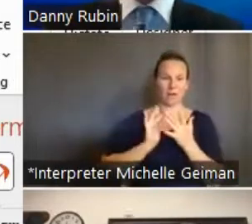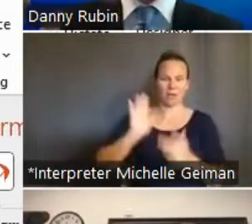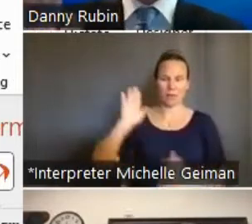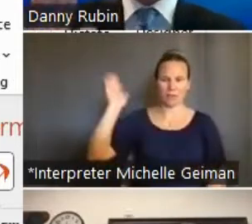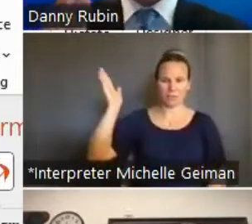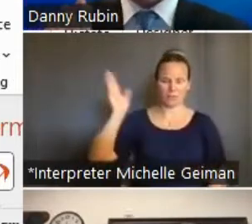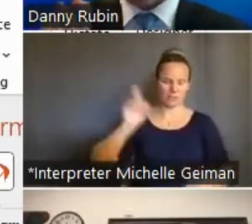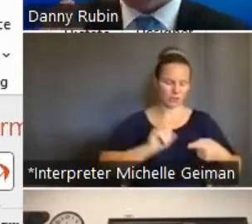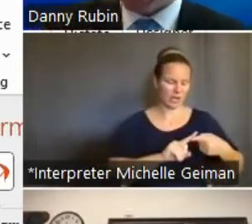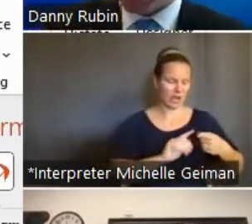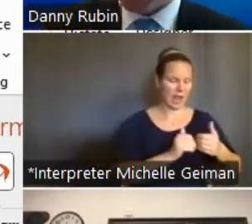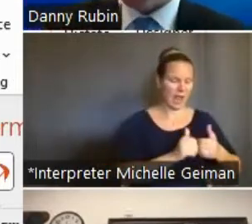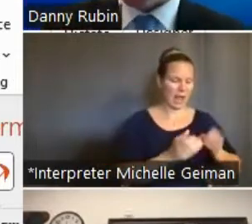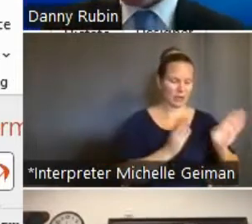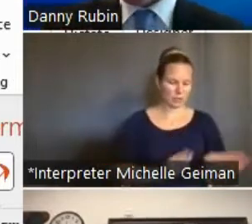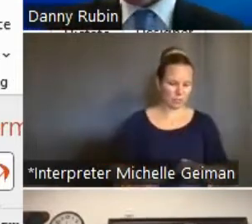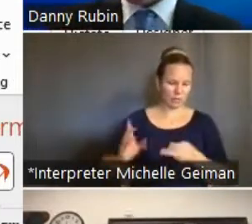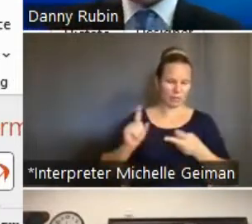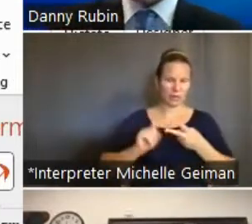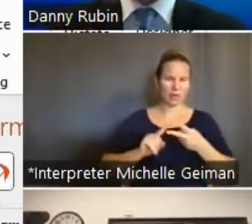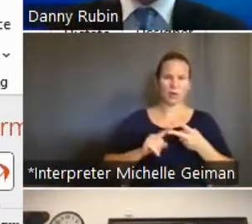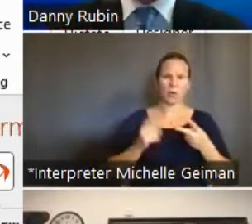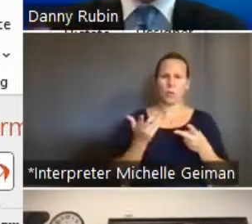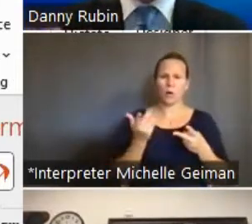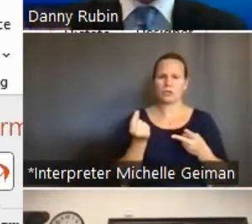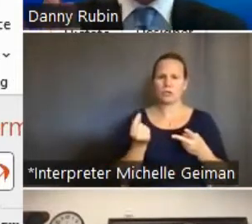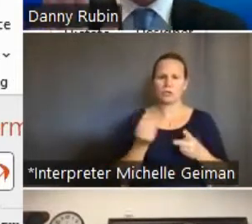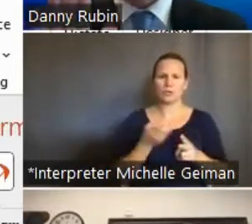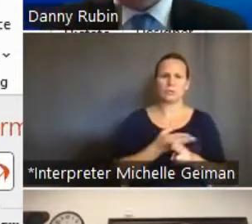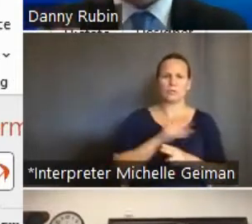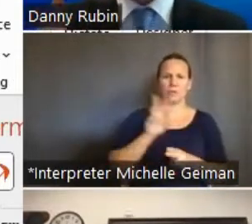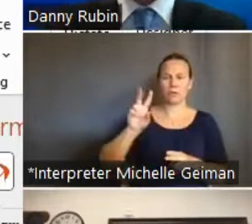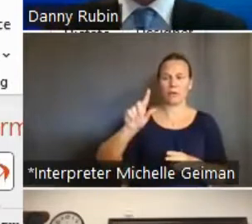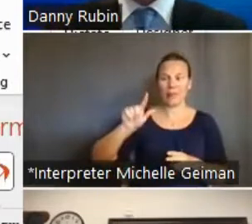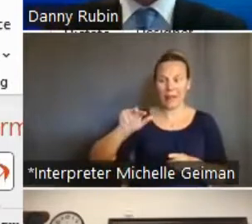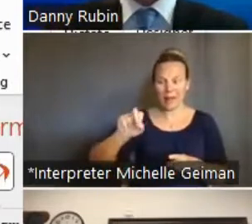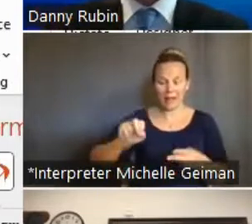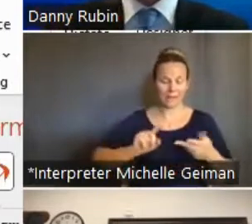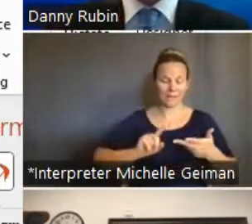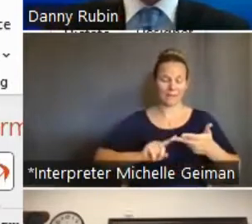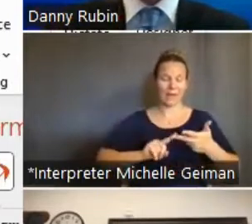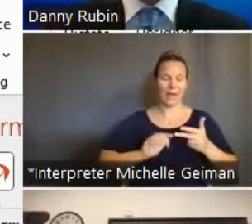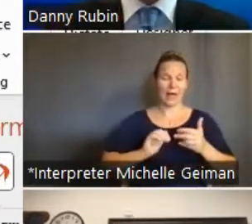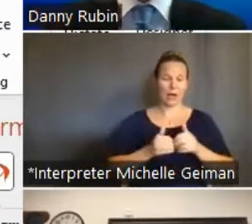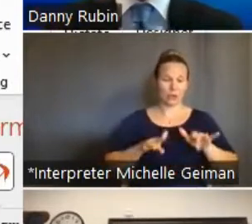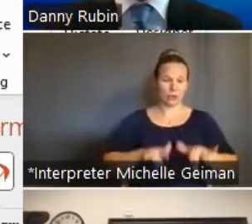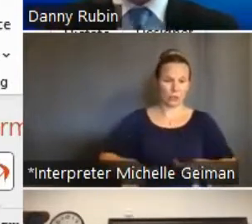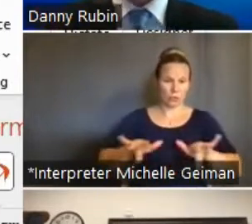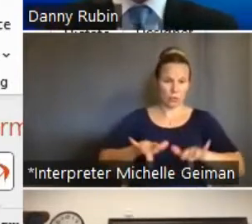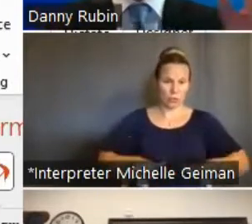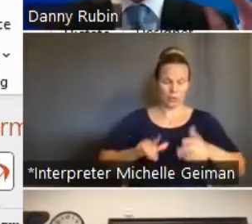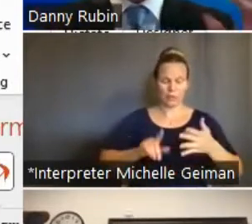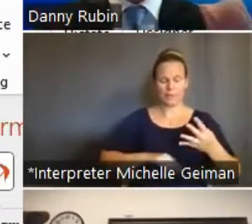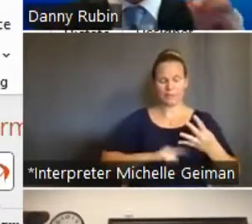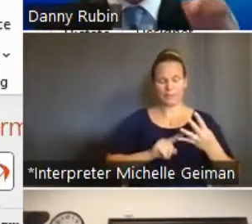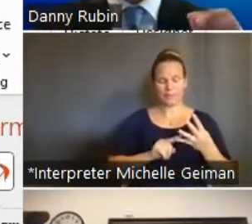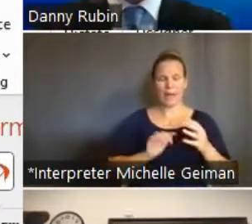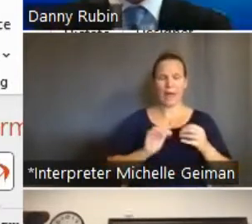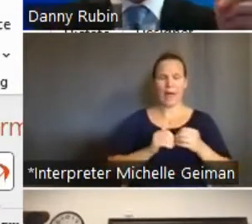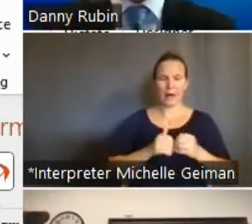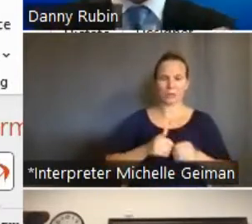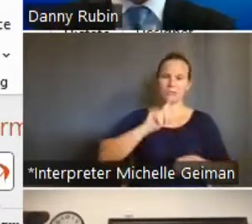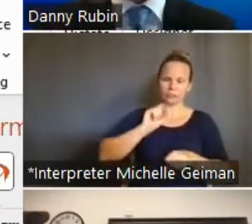prepare, what to do before you go live or recorded, and as you deliver the presentation. So if you would like to have